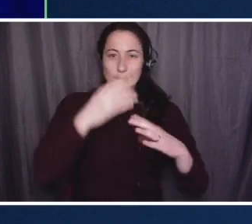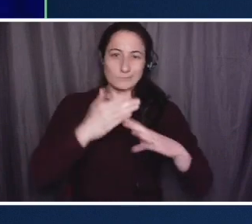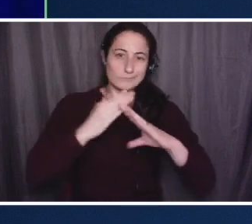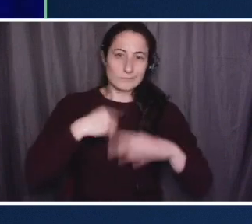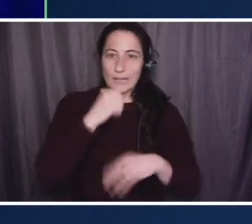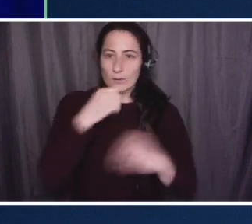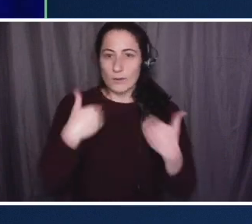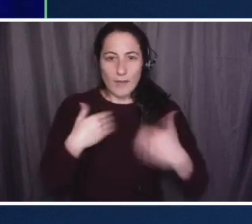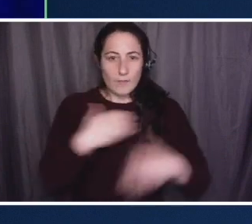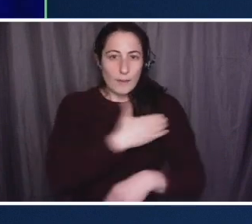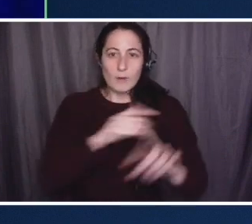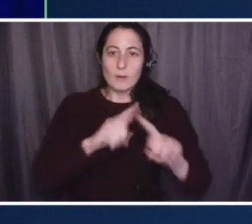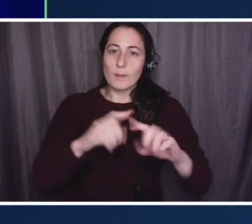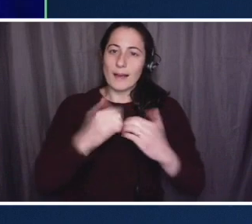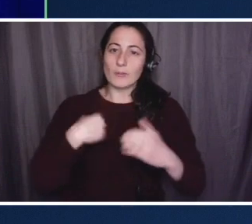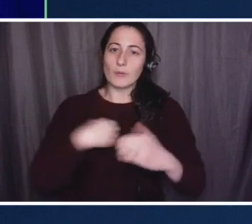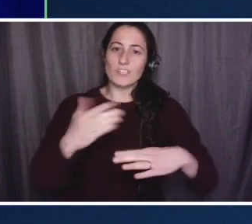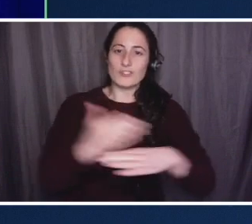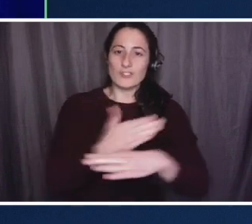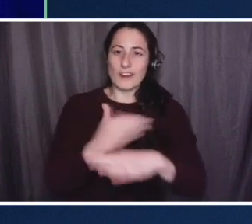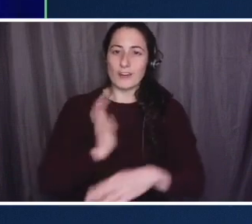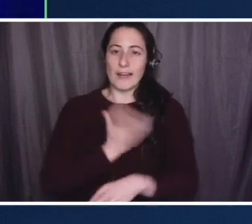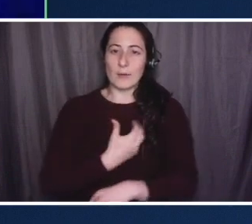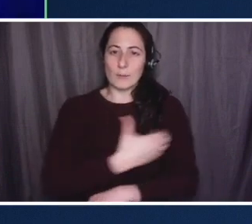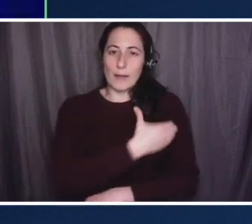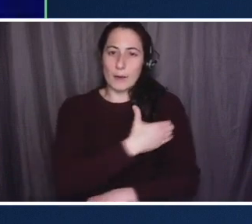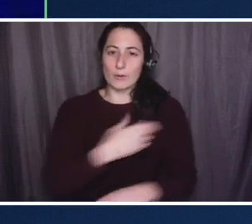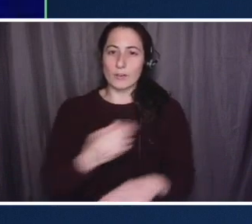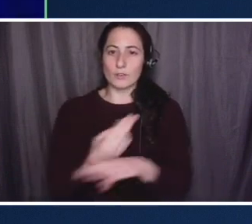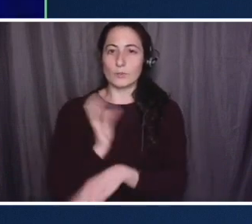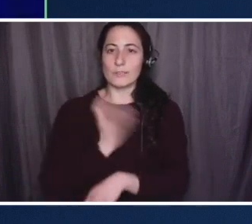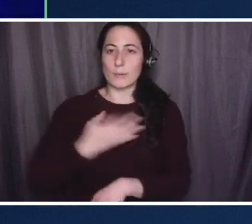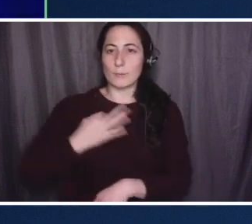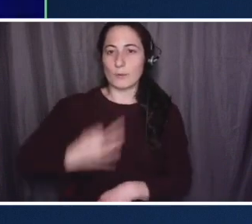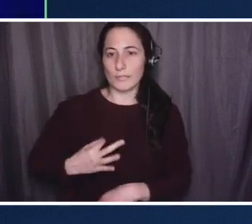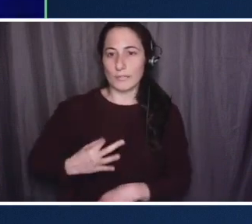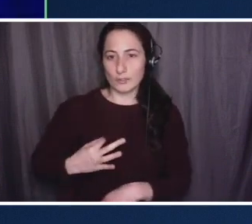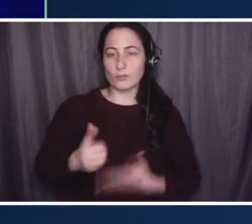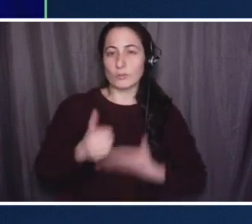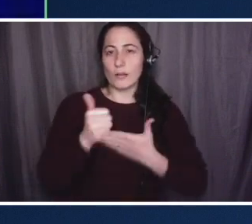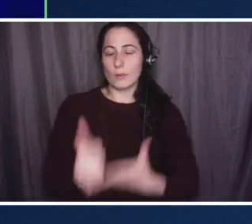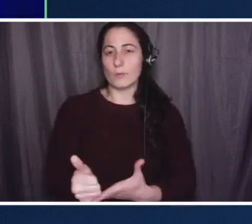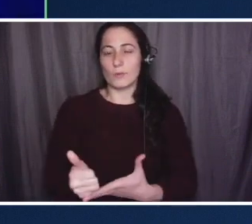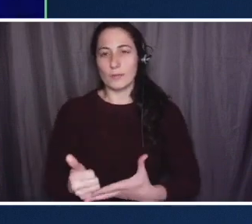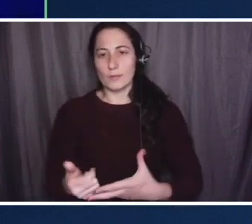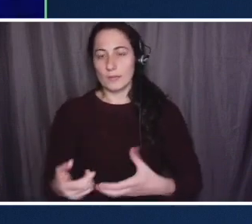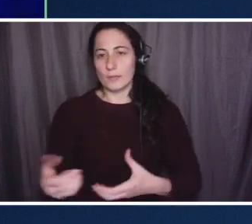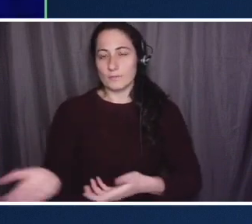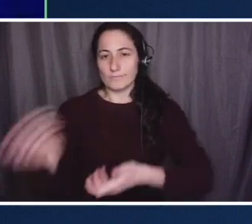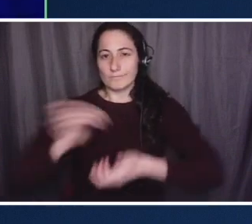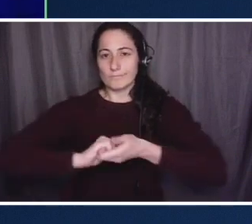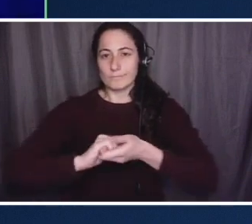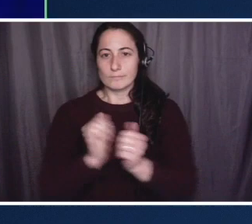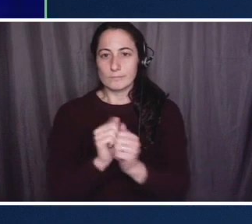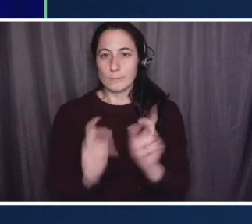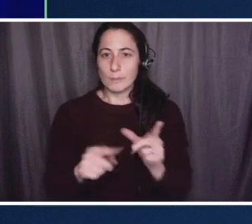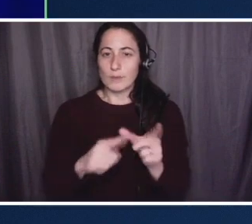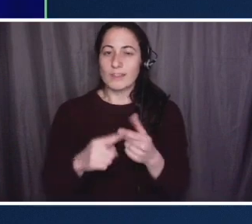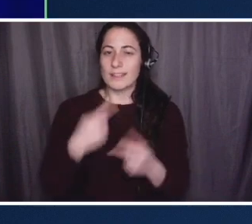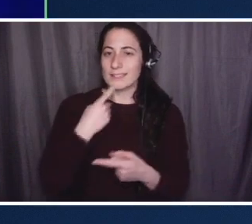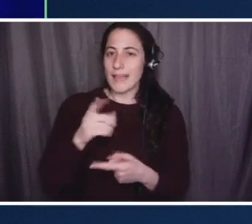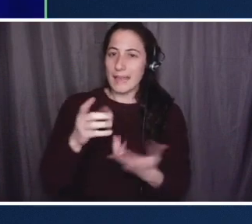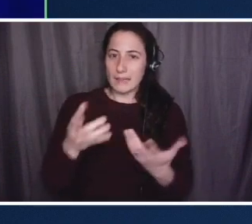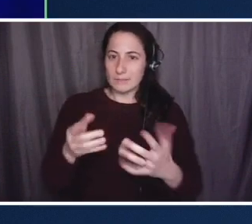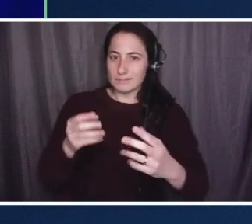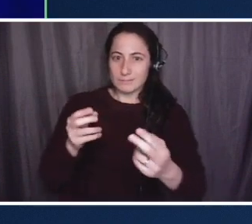we make sure that we're using our privilege and our voice to be at the table, building trust with partners who can then say to us, actually, you got that wrong, or please